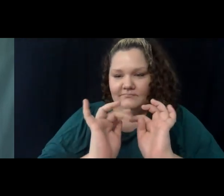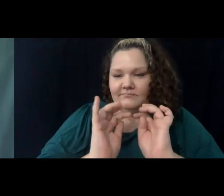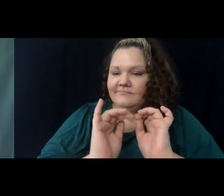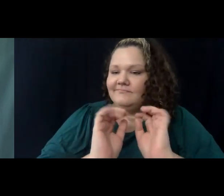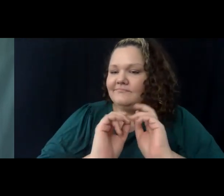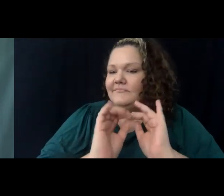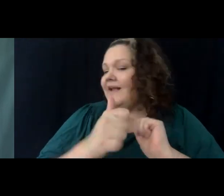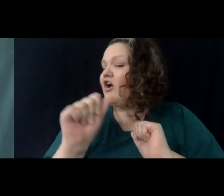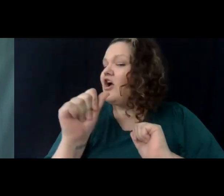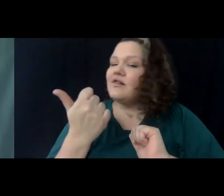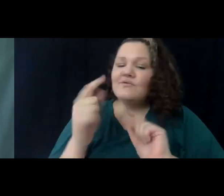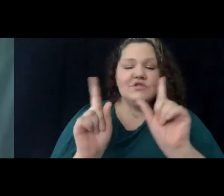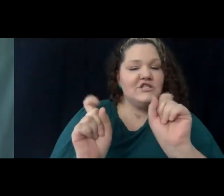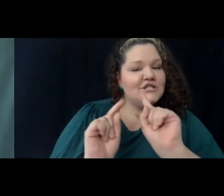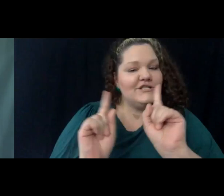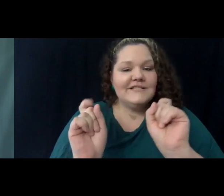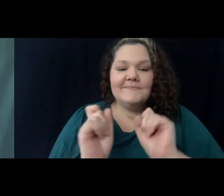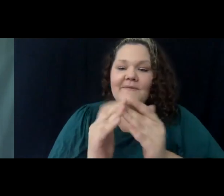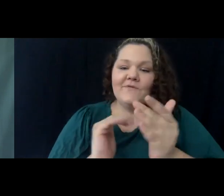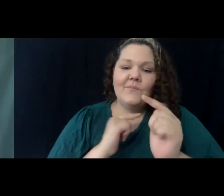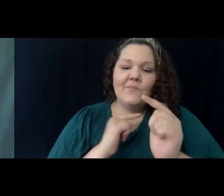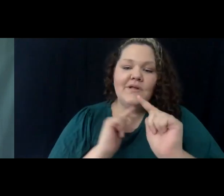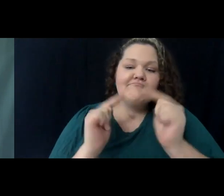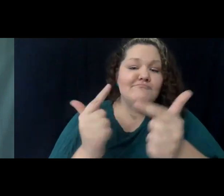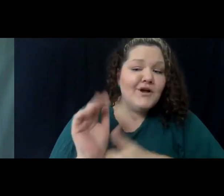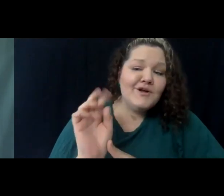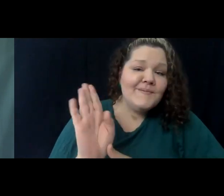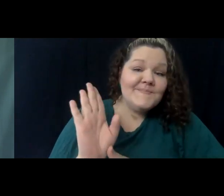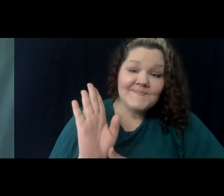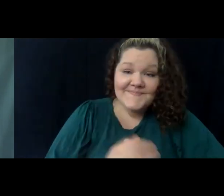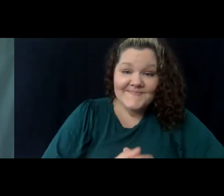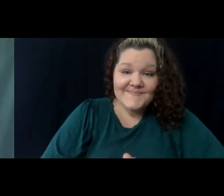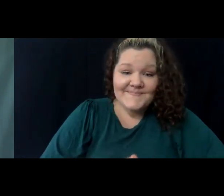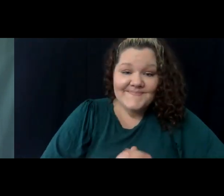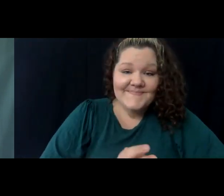Just seeing, was there anything else? No? No other questions before I go on?